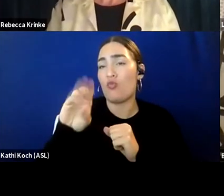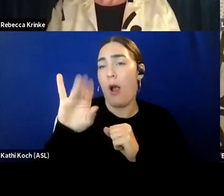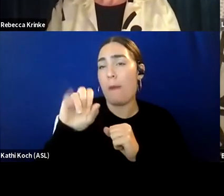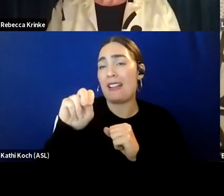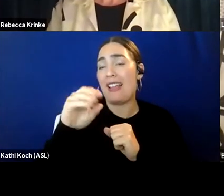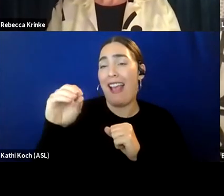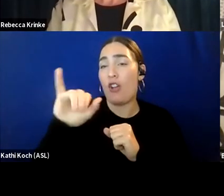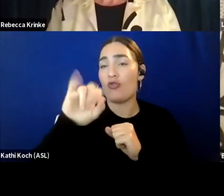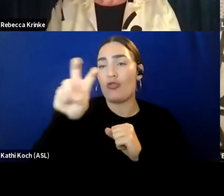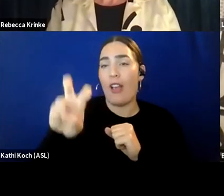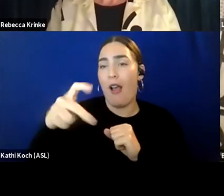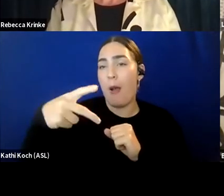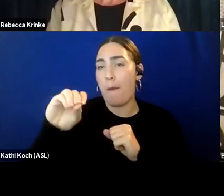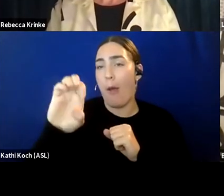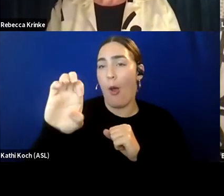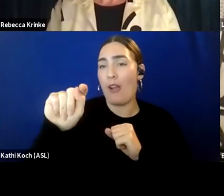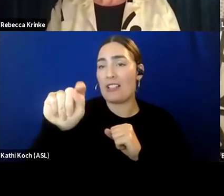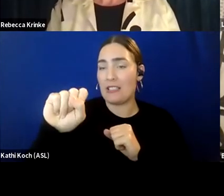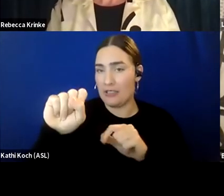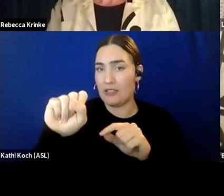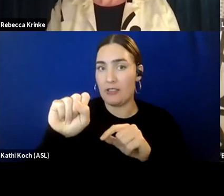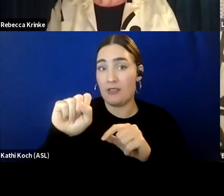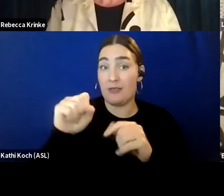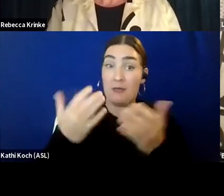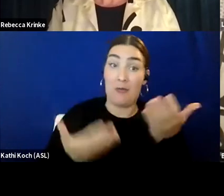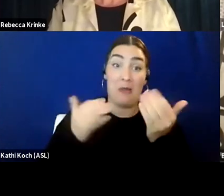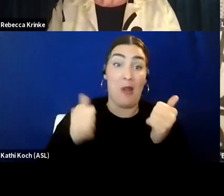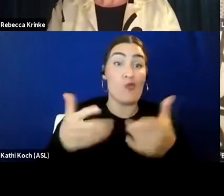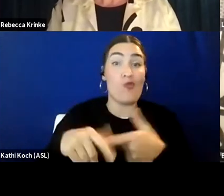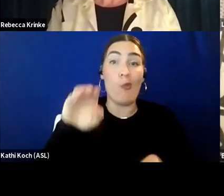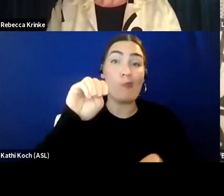Poets. Maybe they can bring us to Minnesota.